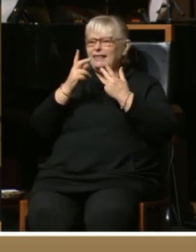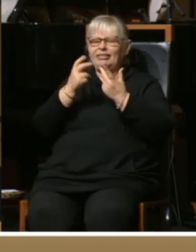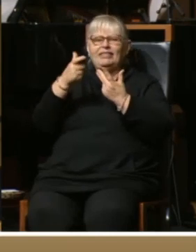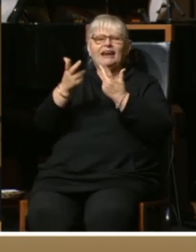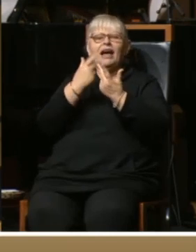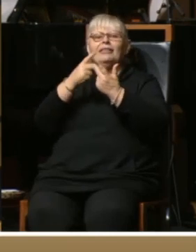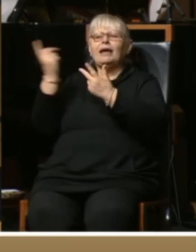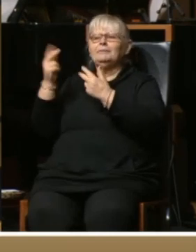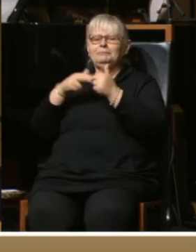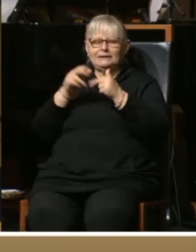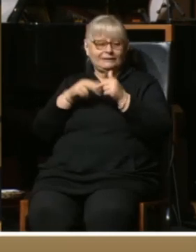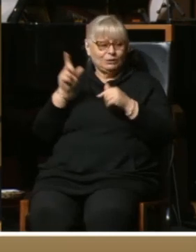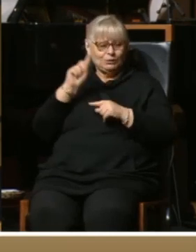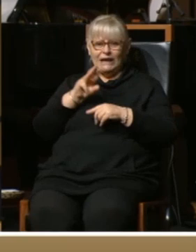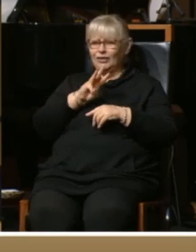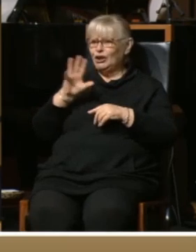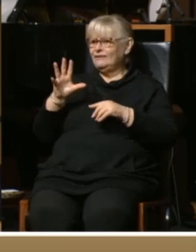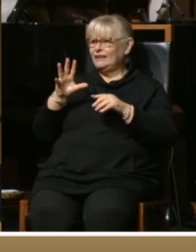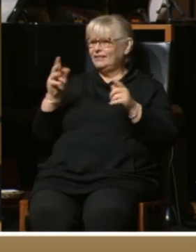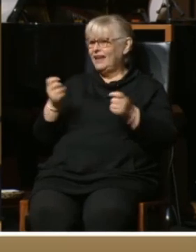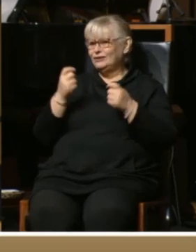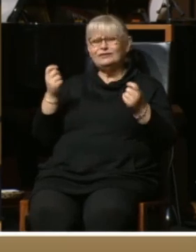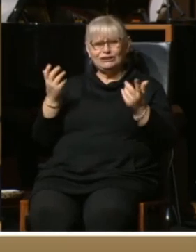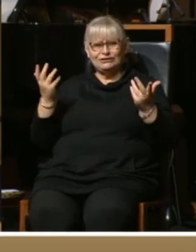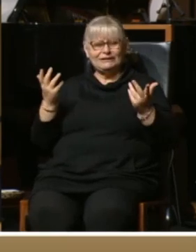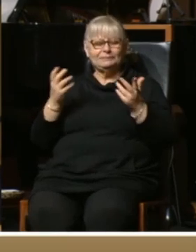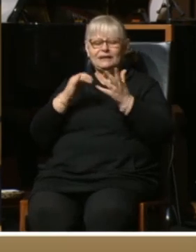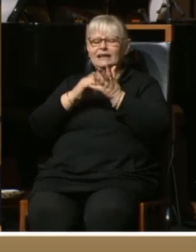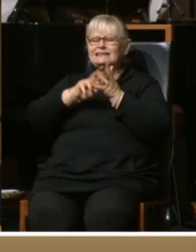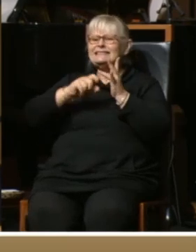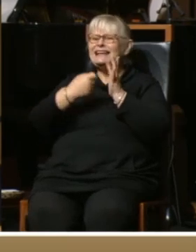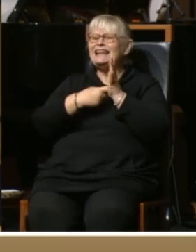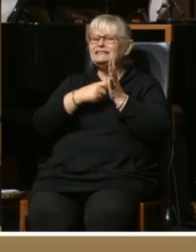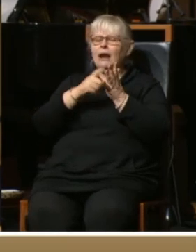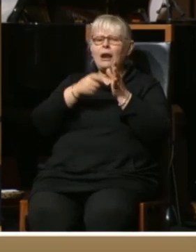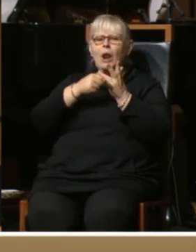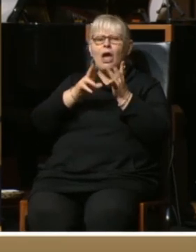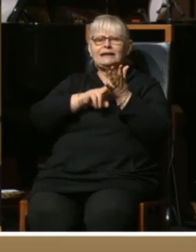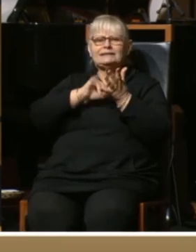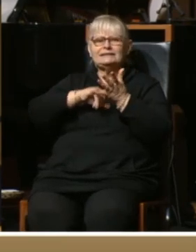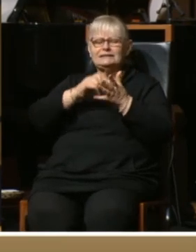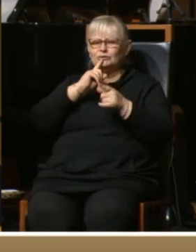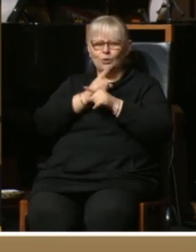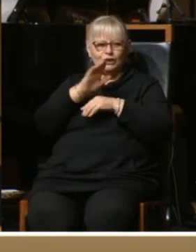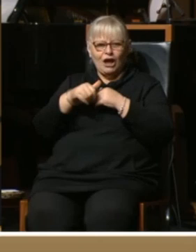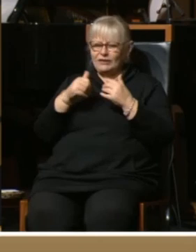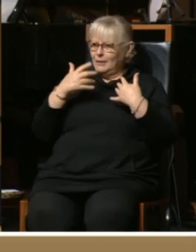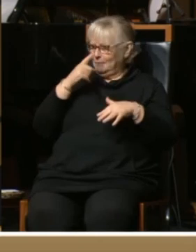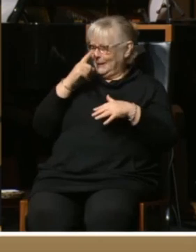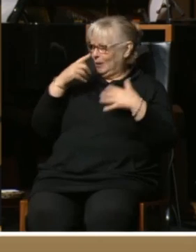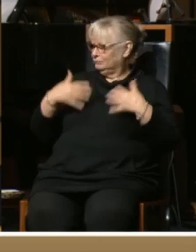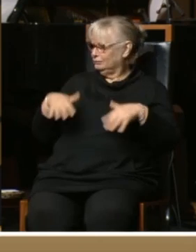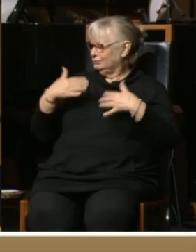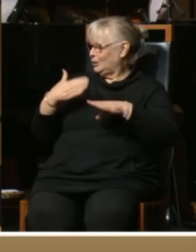today for the 35th anniversary. Now, Senator Lyons spoke about the impressive workers that are here, people from